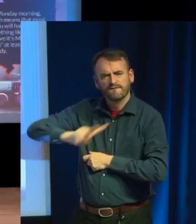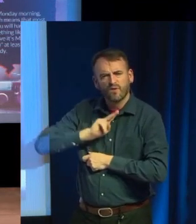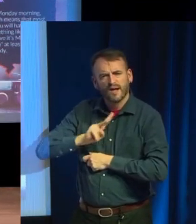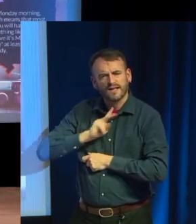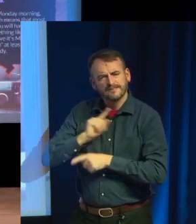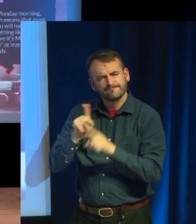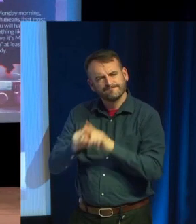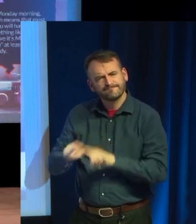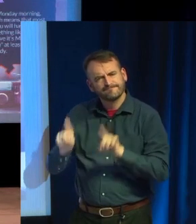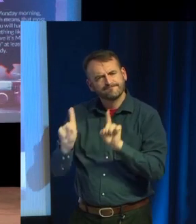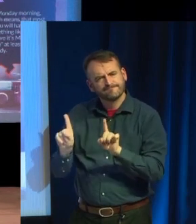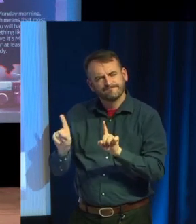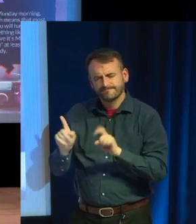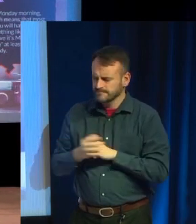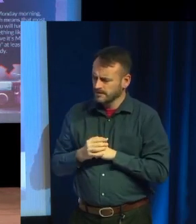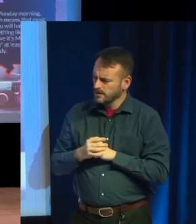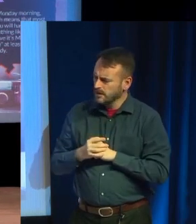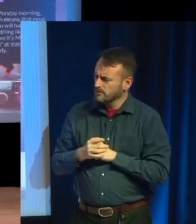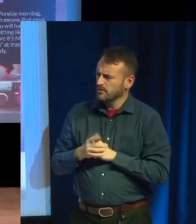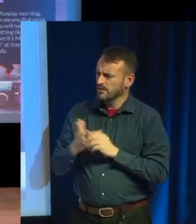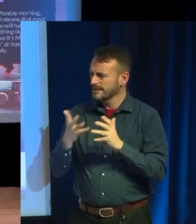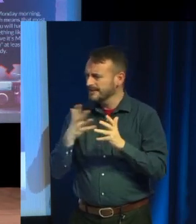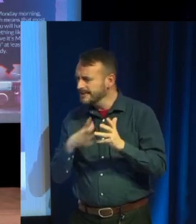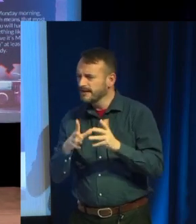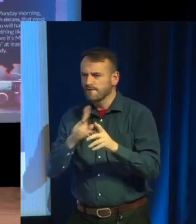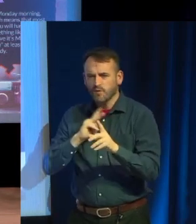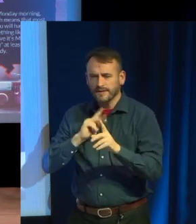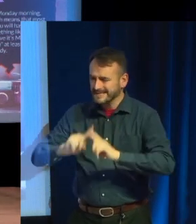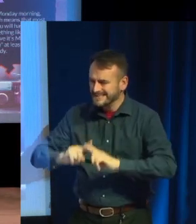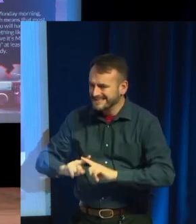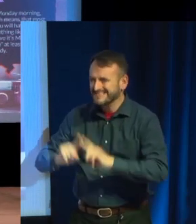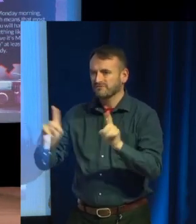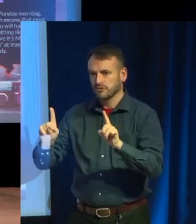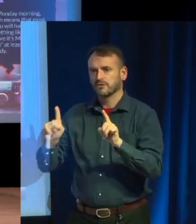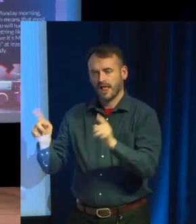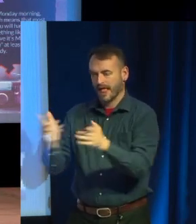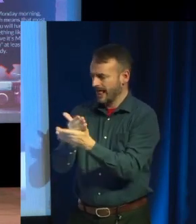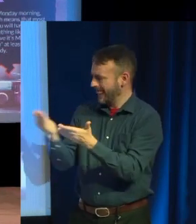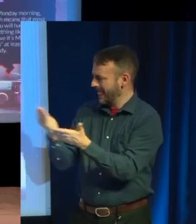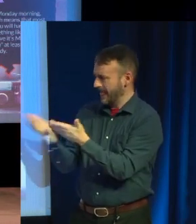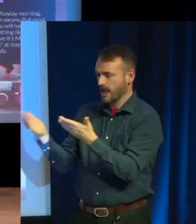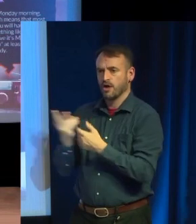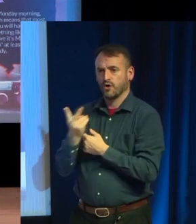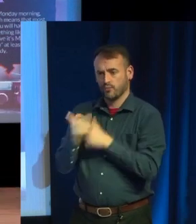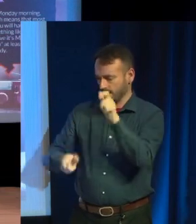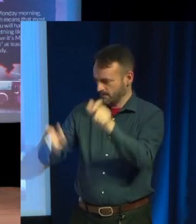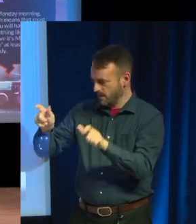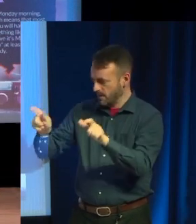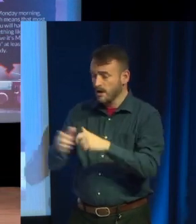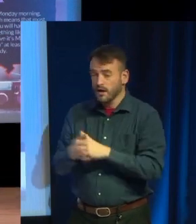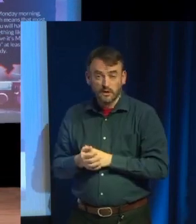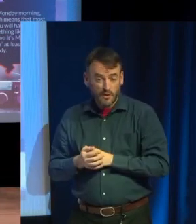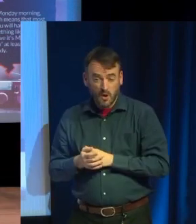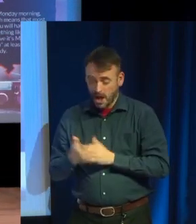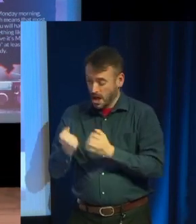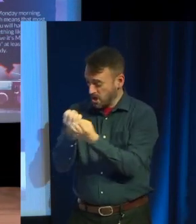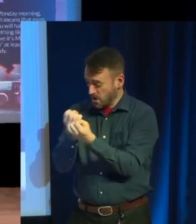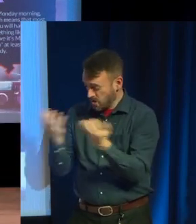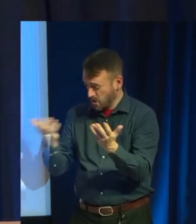obviously. So people with really different sounds. We'd have more than 20 characters, so it's also